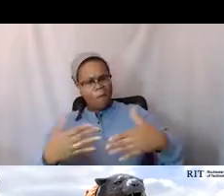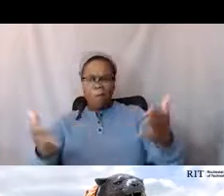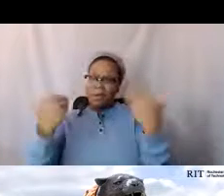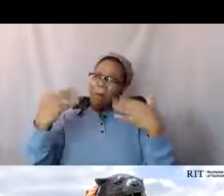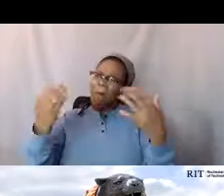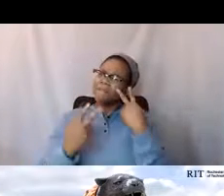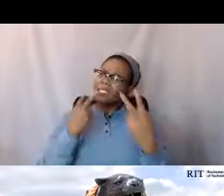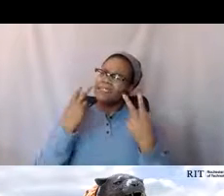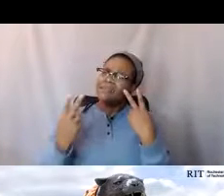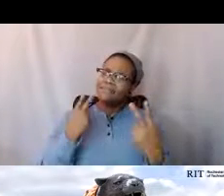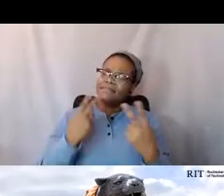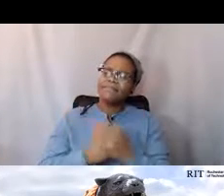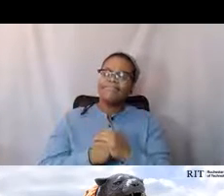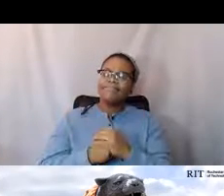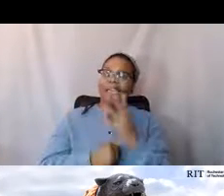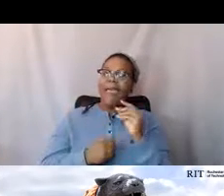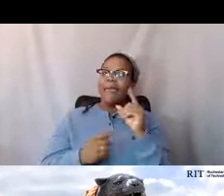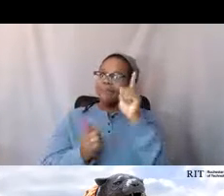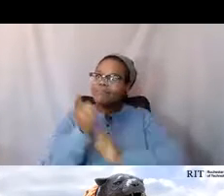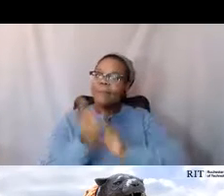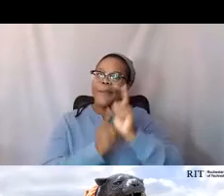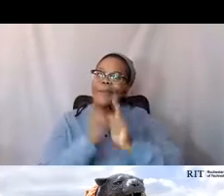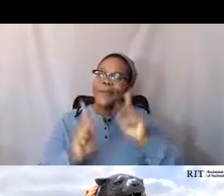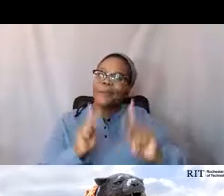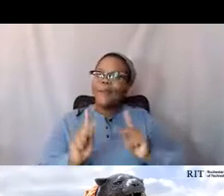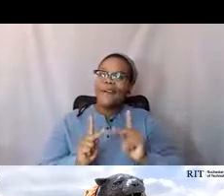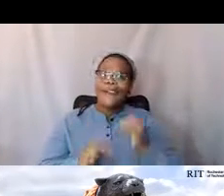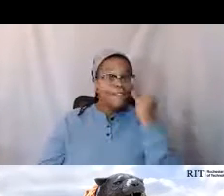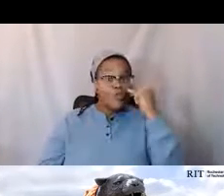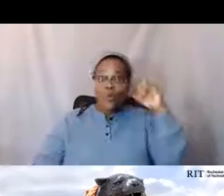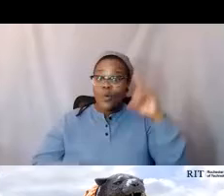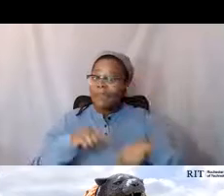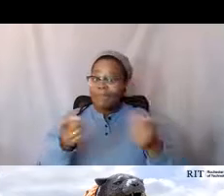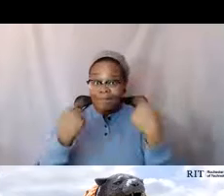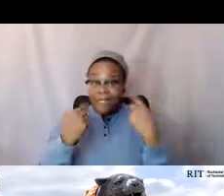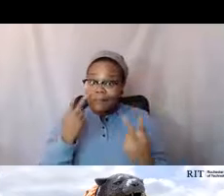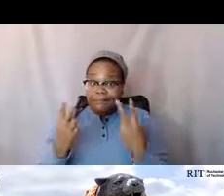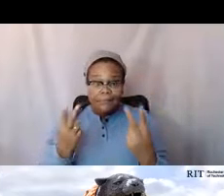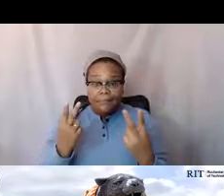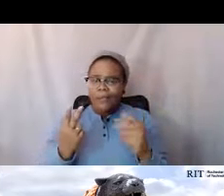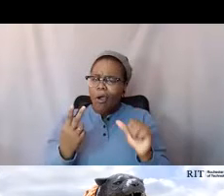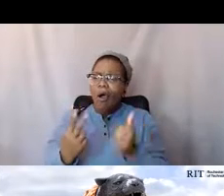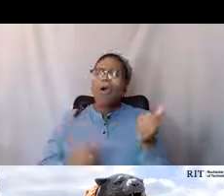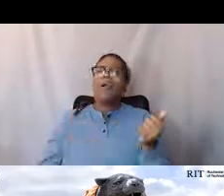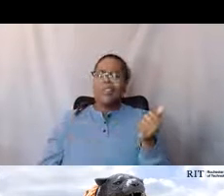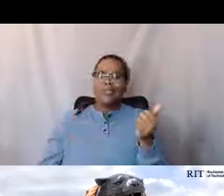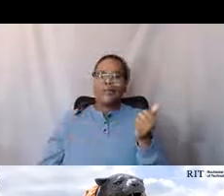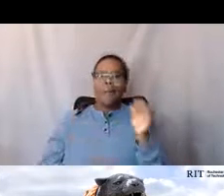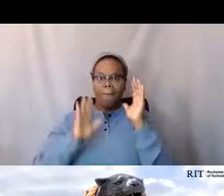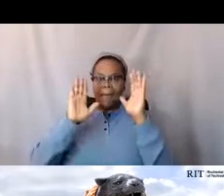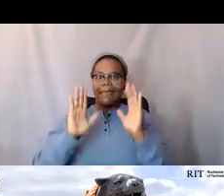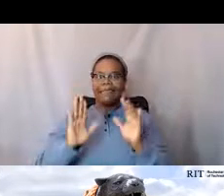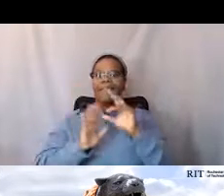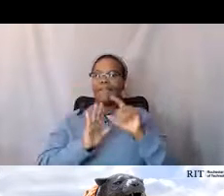visit and meet people. If you can't come and visit, there are some pretty amazing